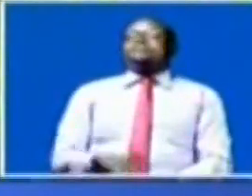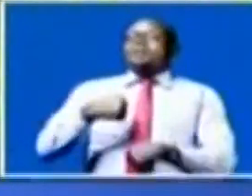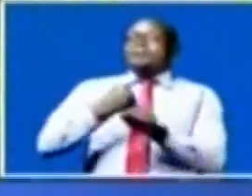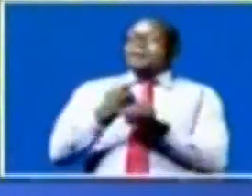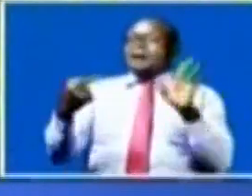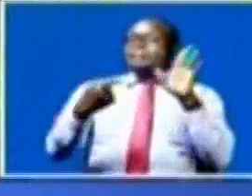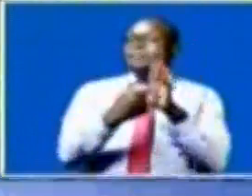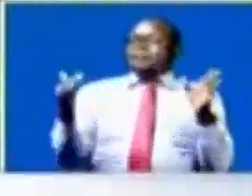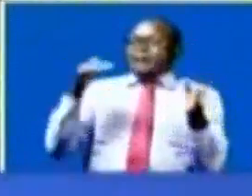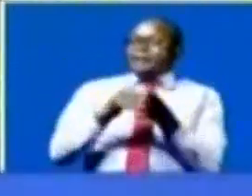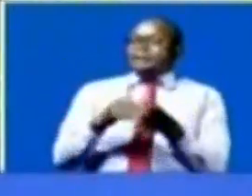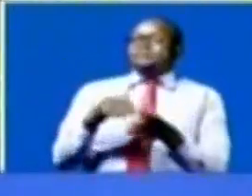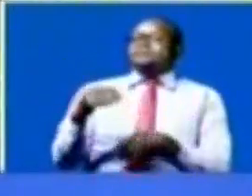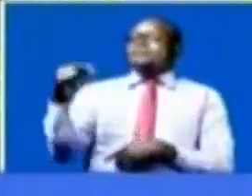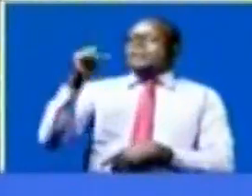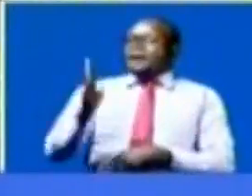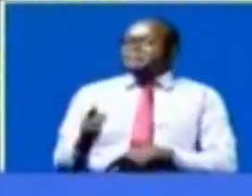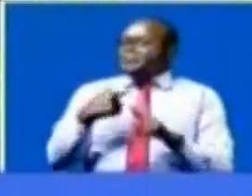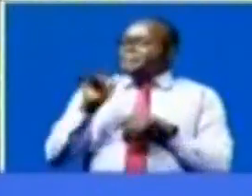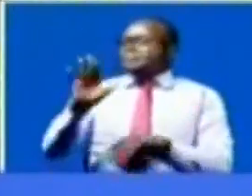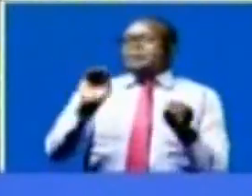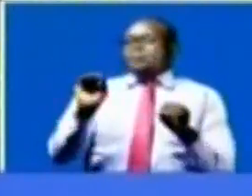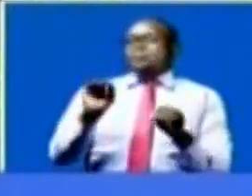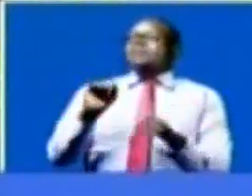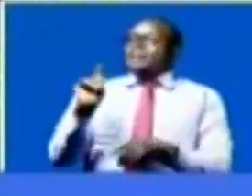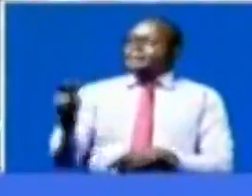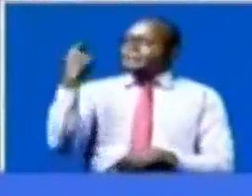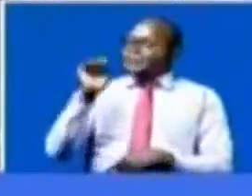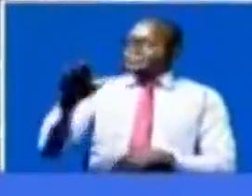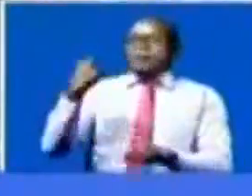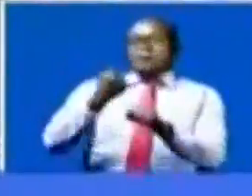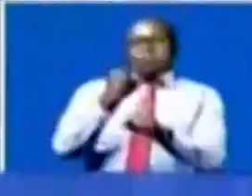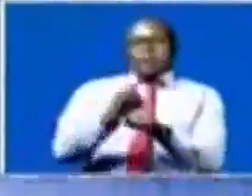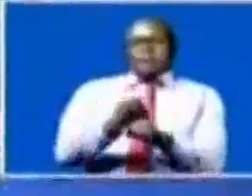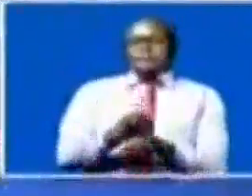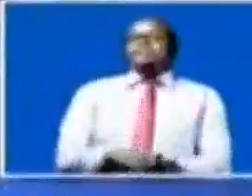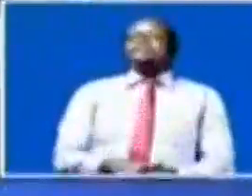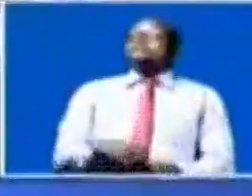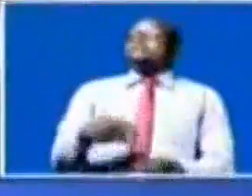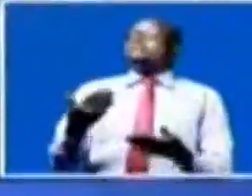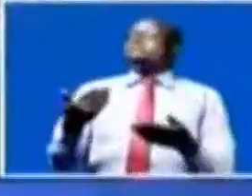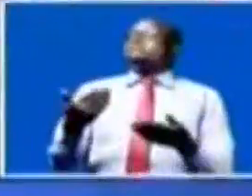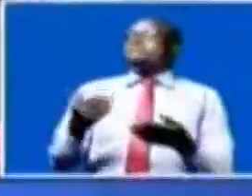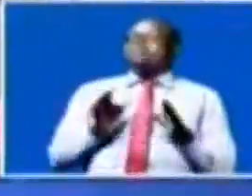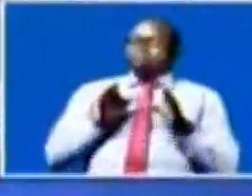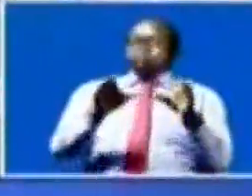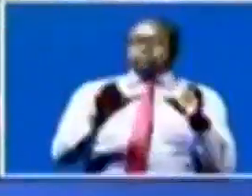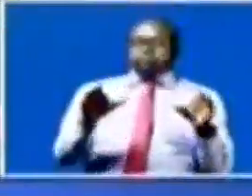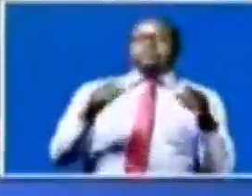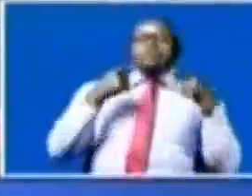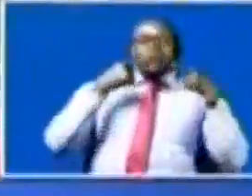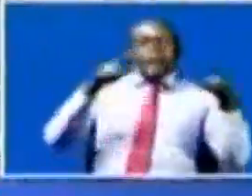Governor Laboso, but that wasn't Governor Laboso's function. It was the president's function. The president has been facing outright pressure to